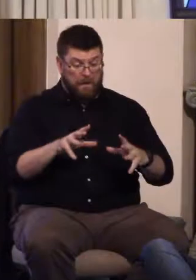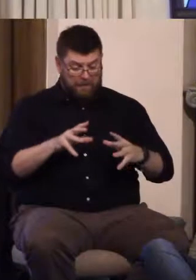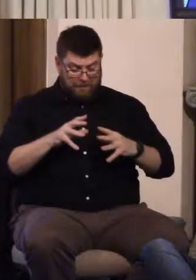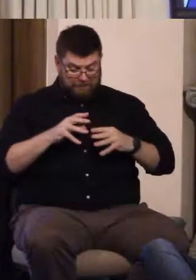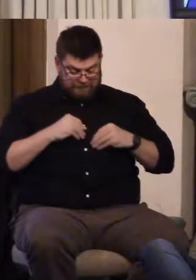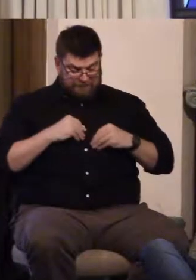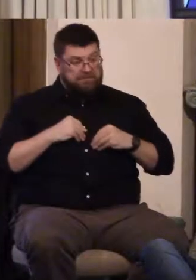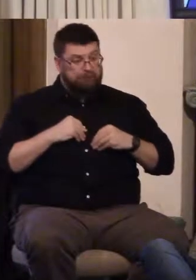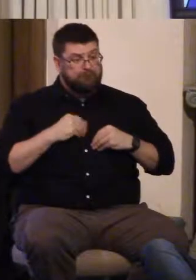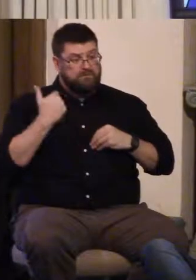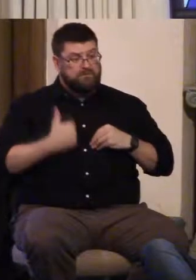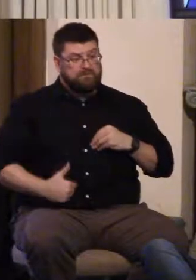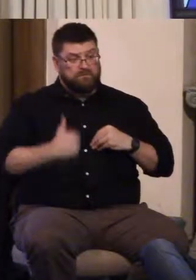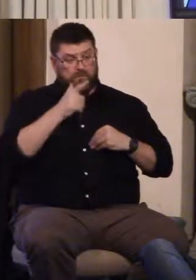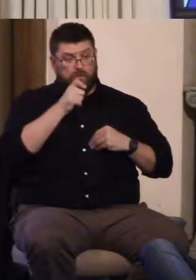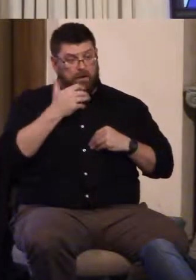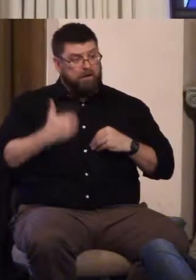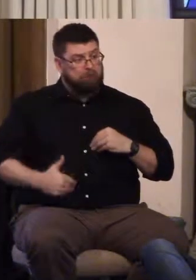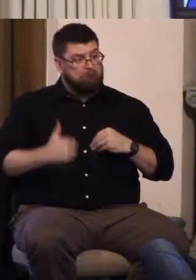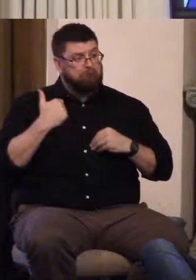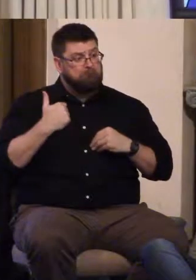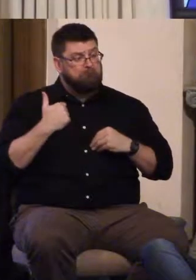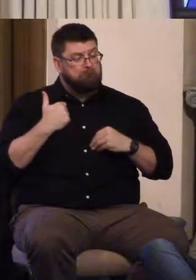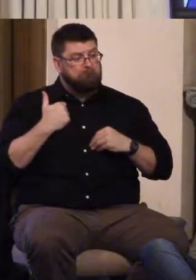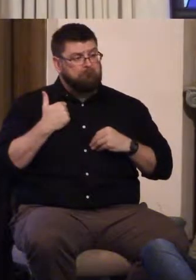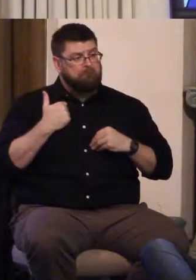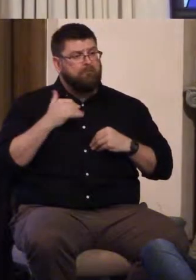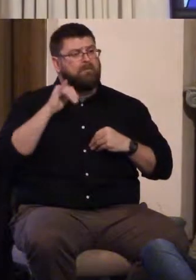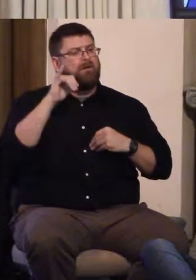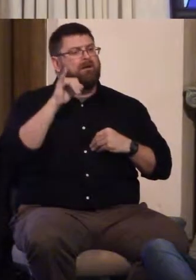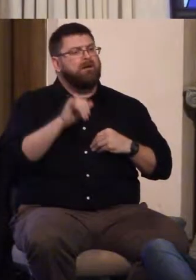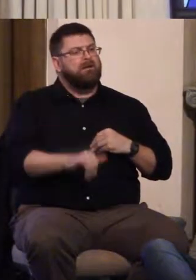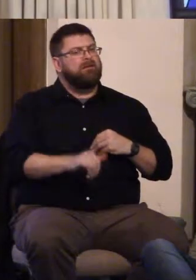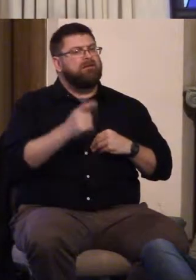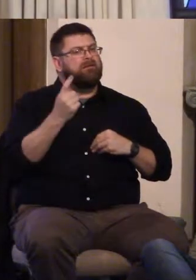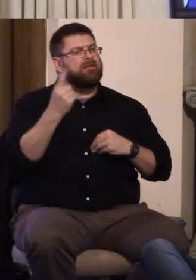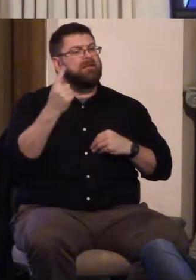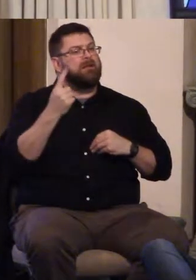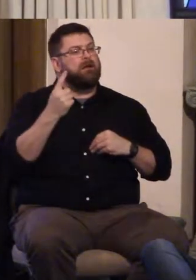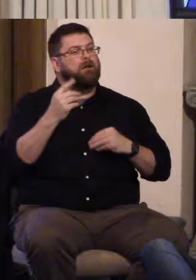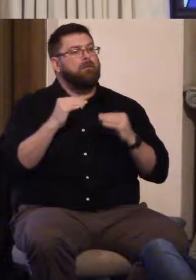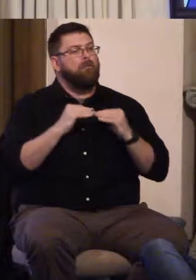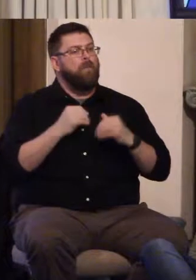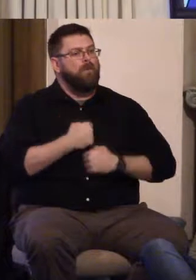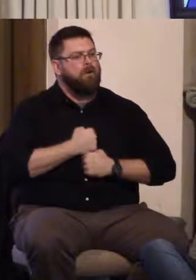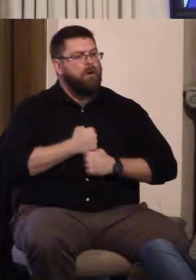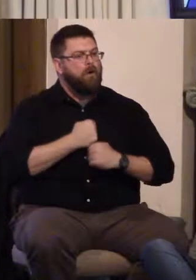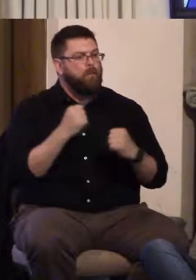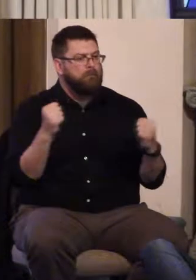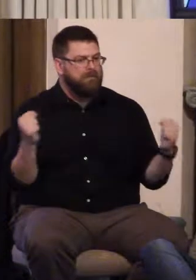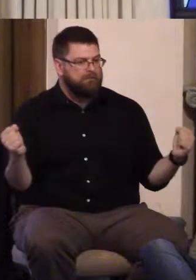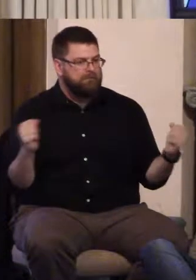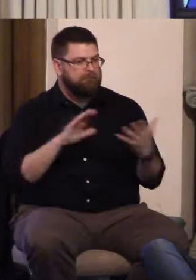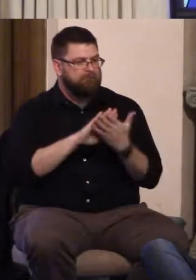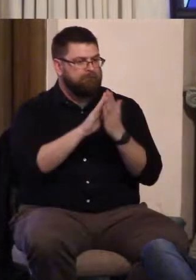acceptance of wherever it is that I am that actually something else opens up,